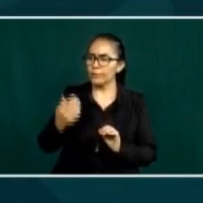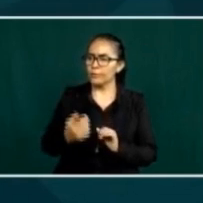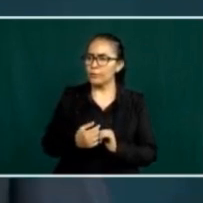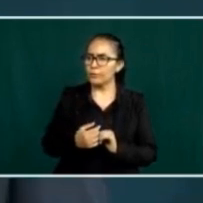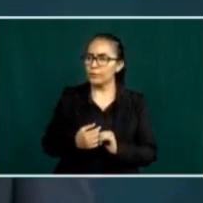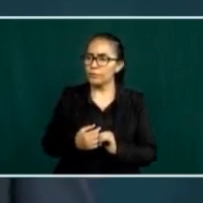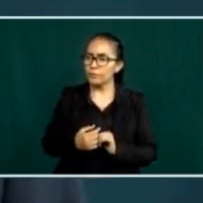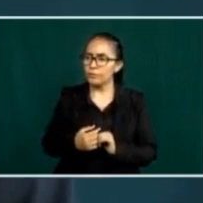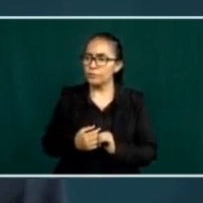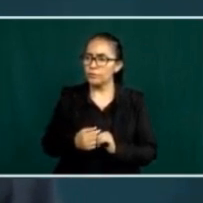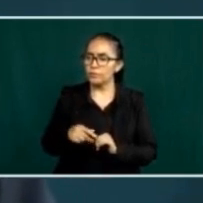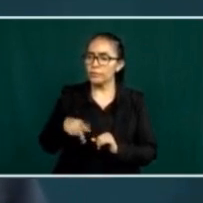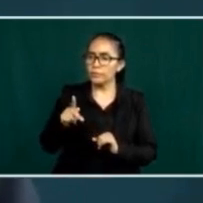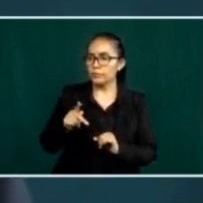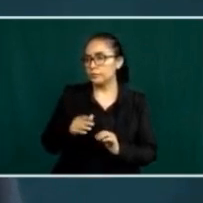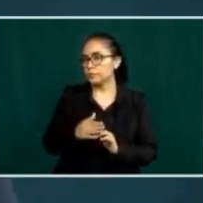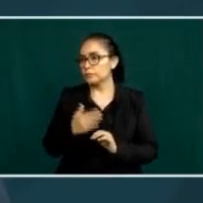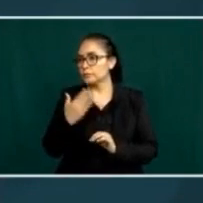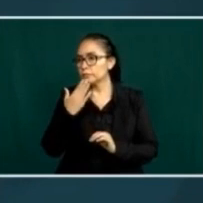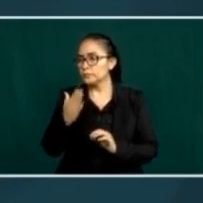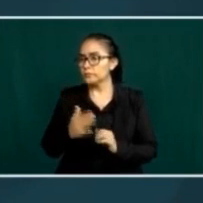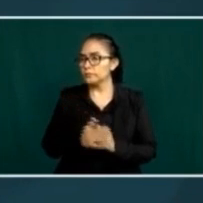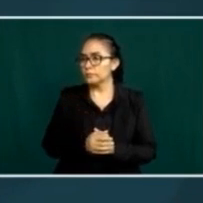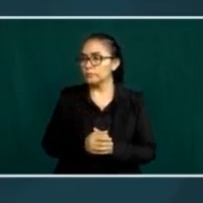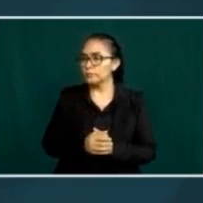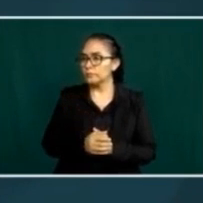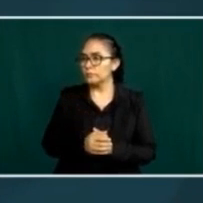Let's say, for example, if it happened that way.